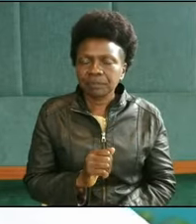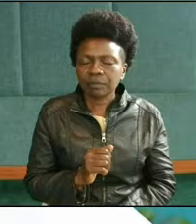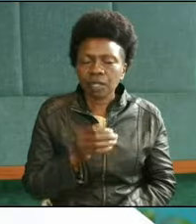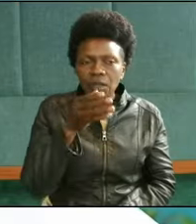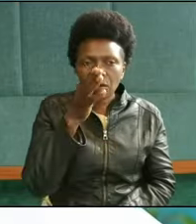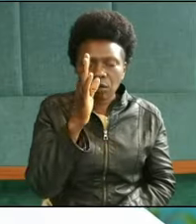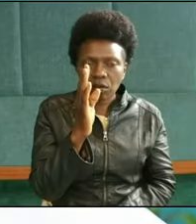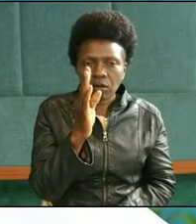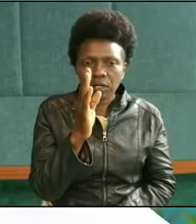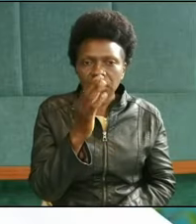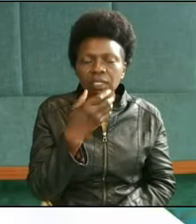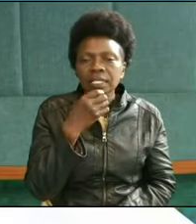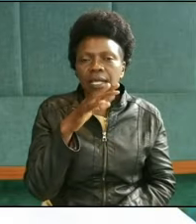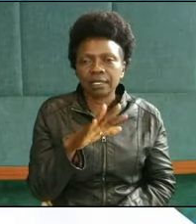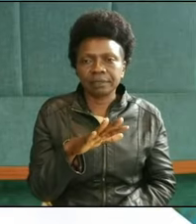God the Son,